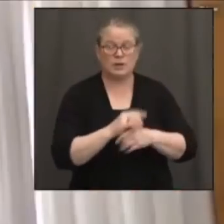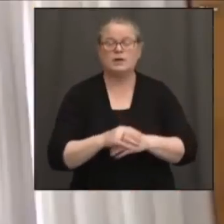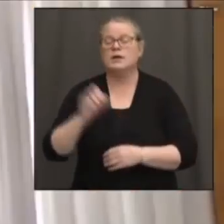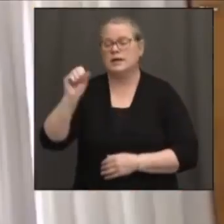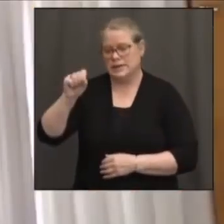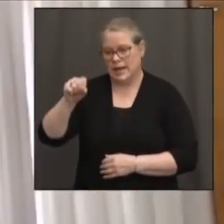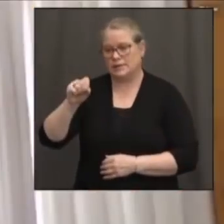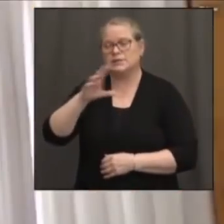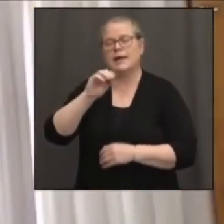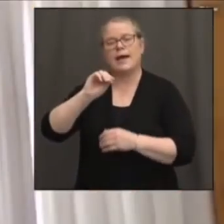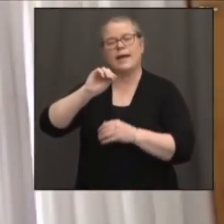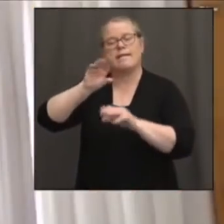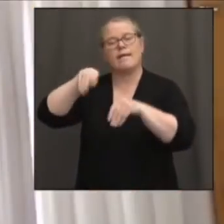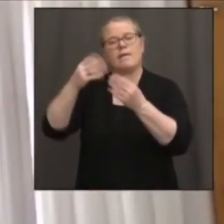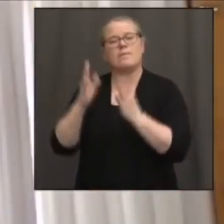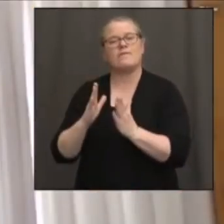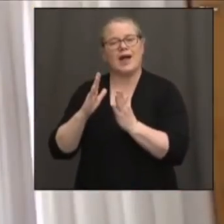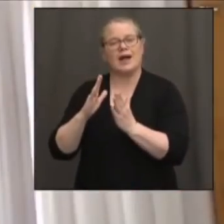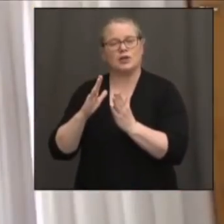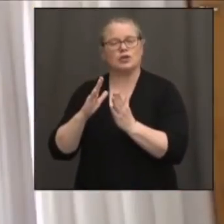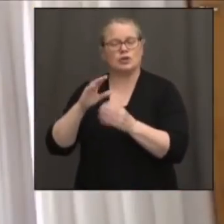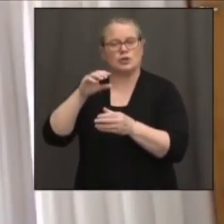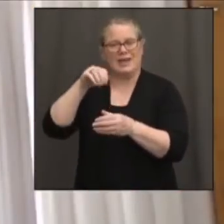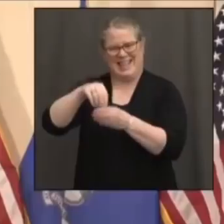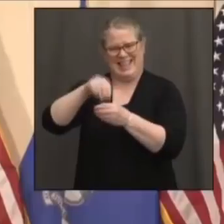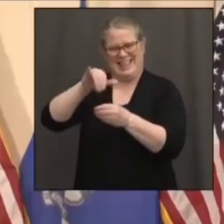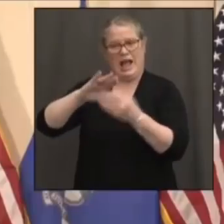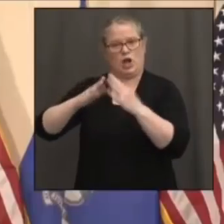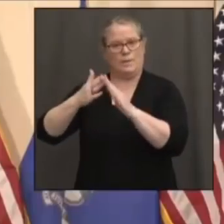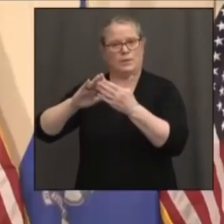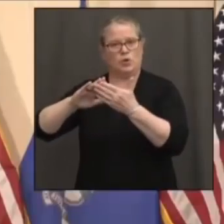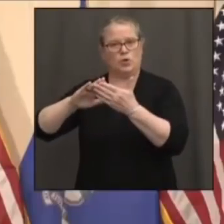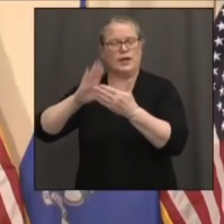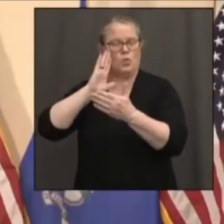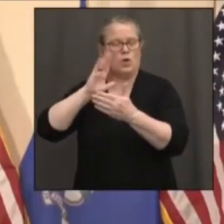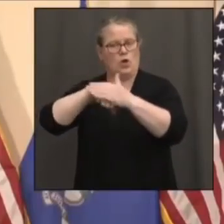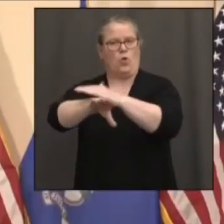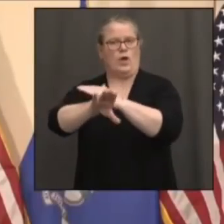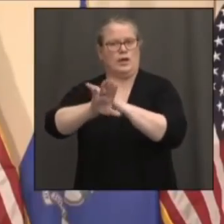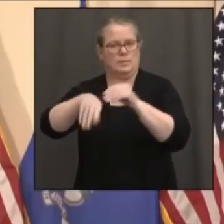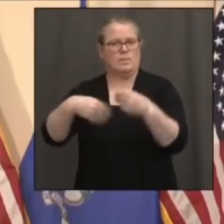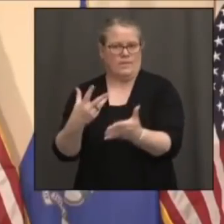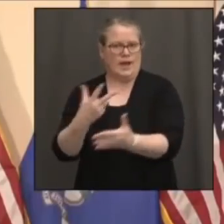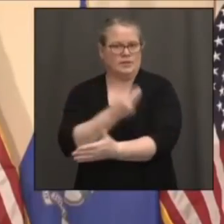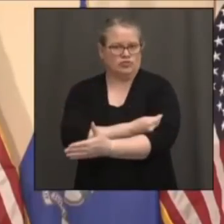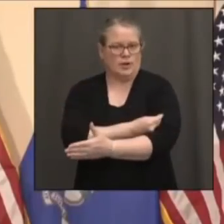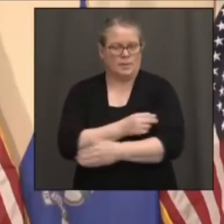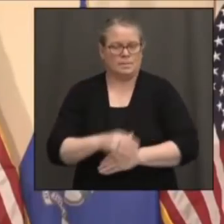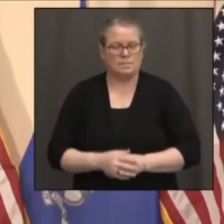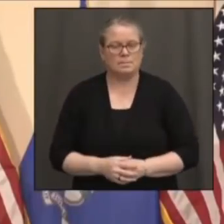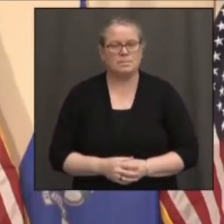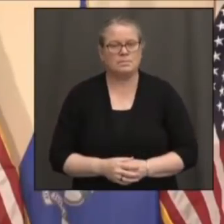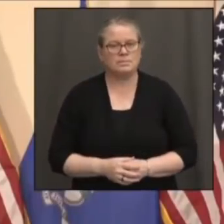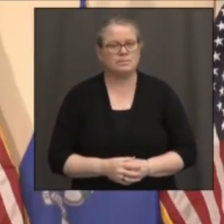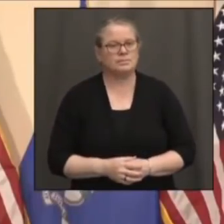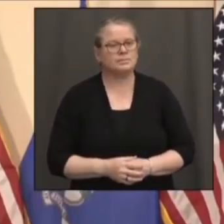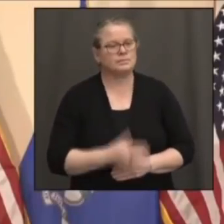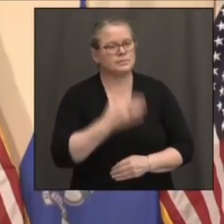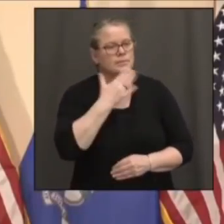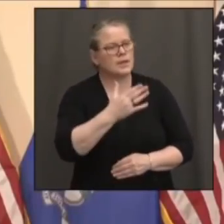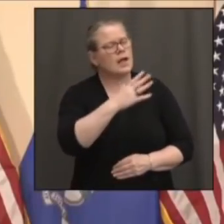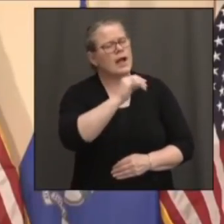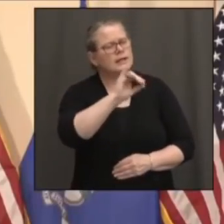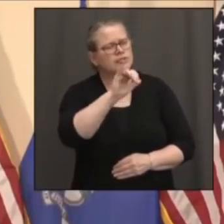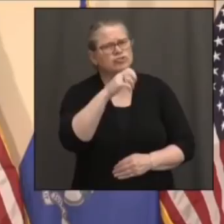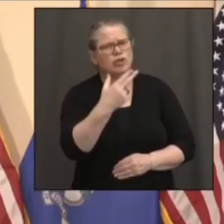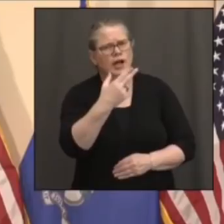provider in that community who's participating in that program. Okay, thanks very much. And Josh, could you give us an idea of what at least I guess